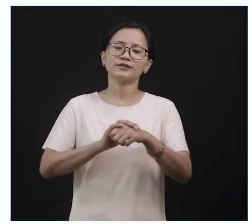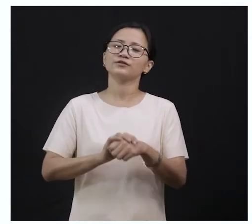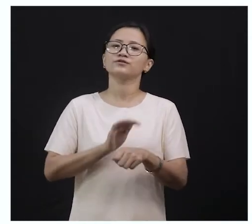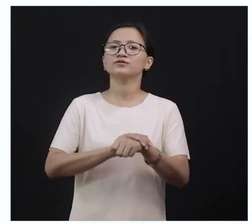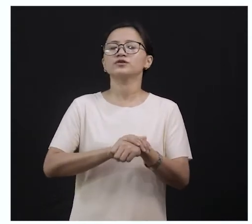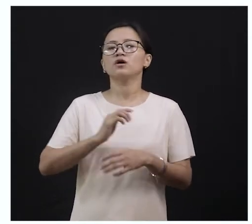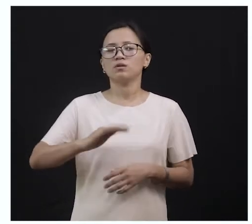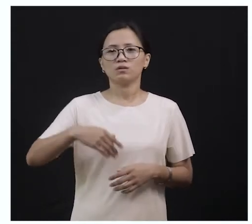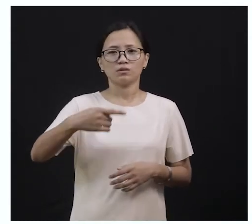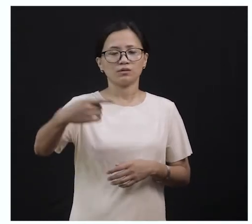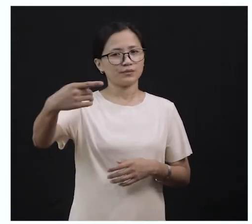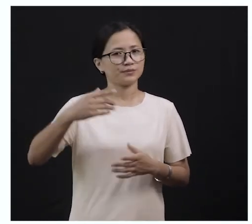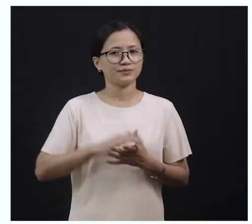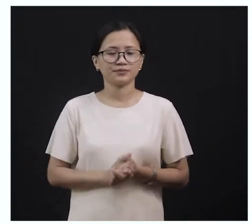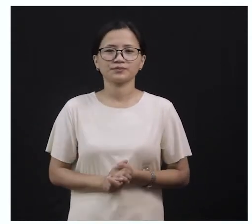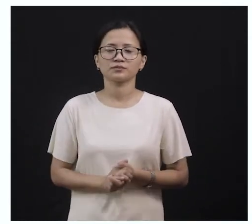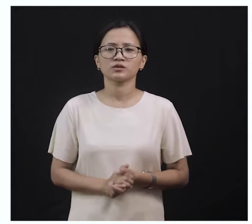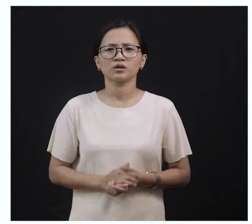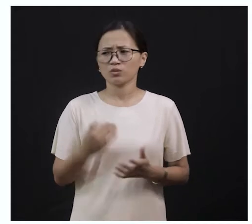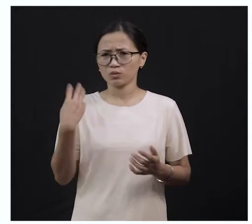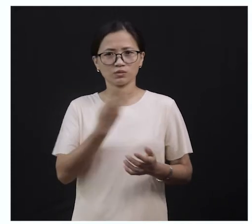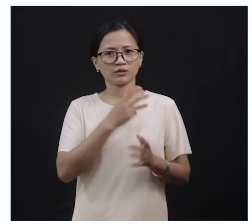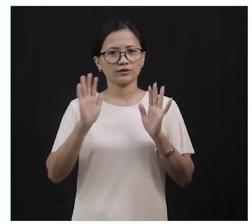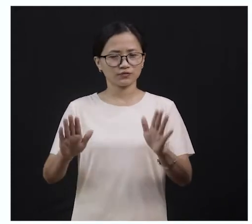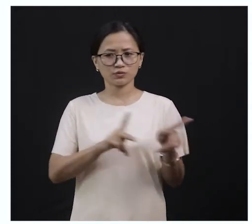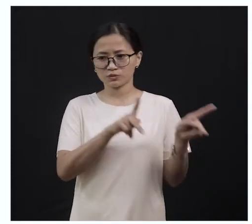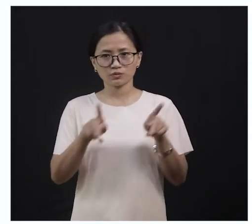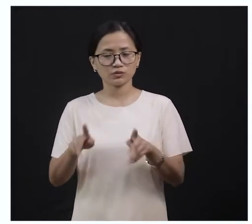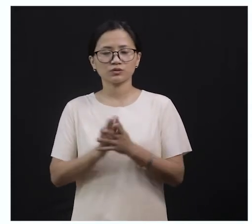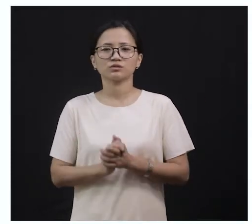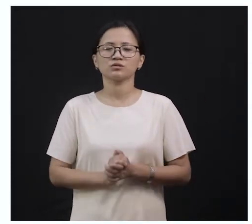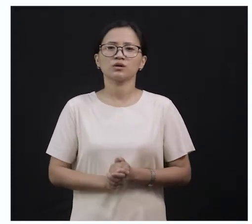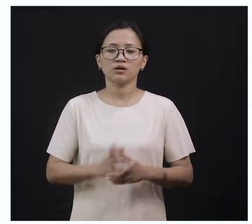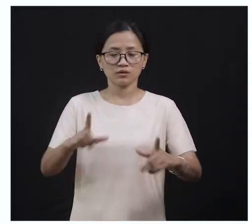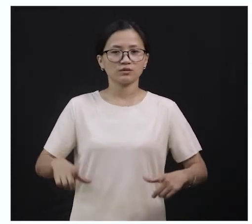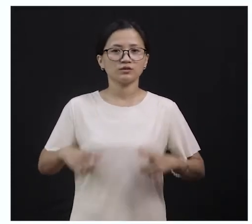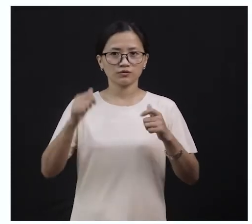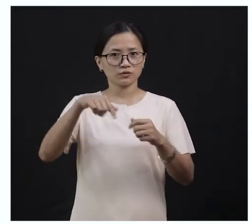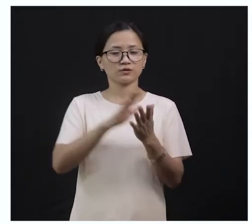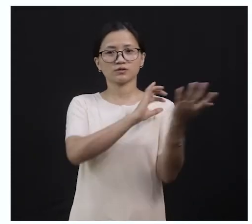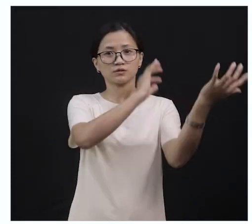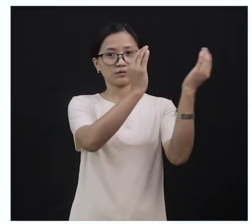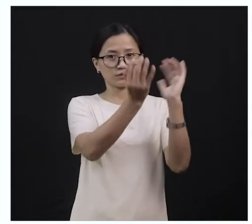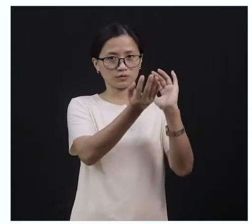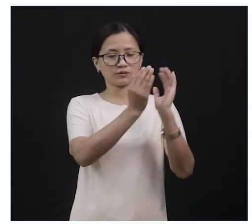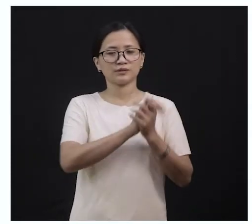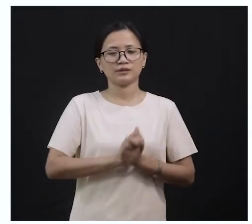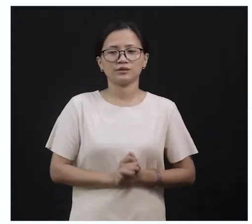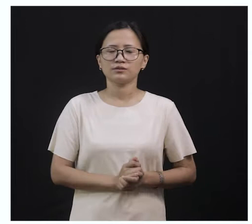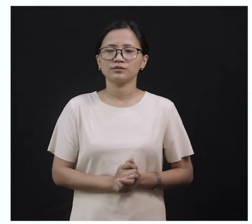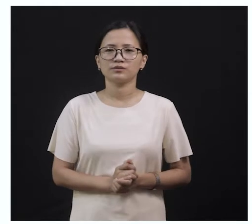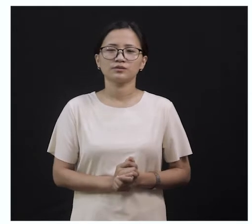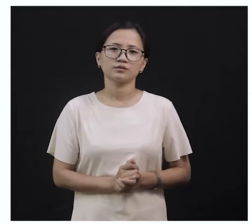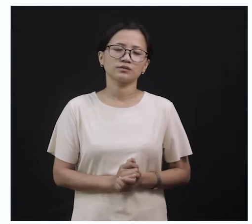all have a purpose to live on this earth, right? God has a plan for each and every one of us, right? So just